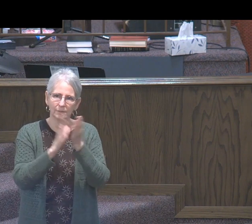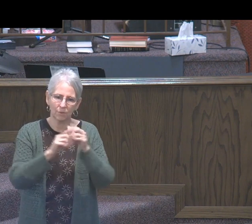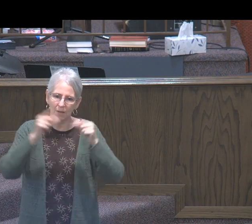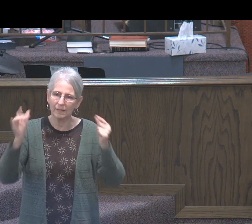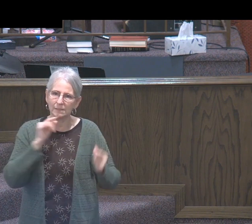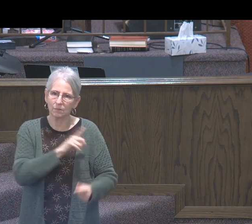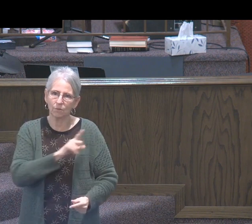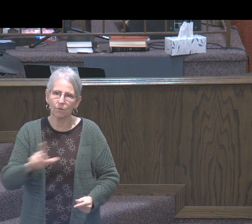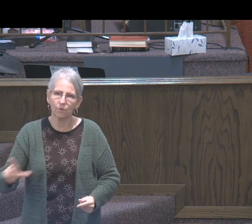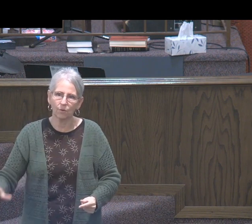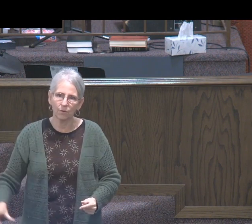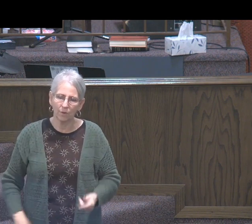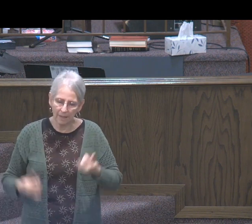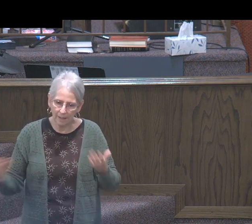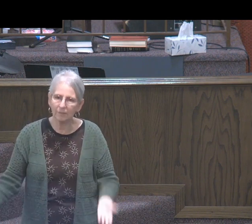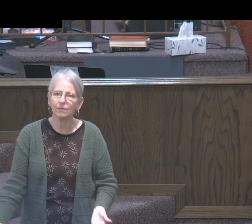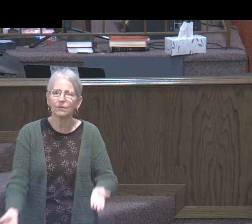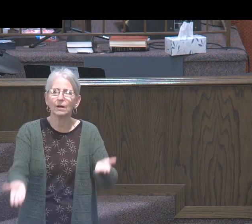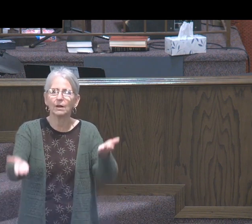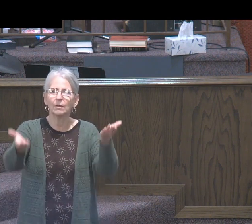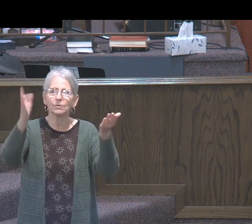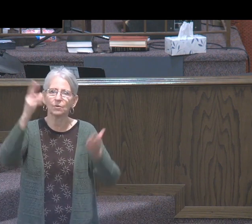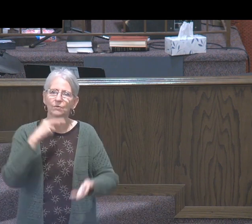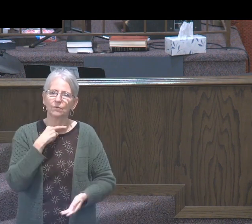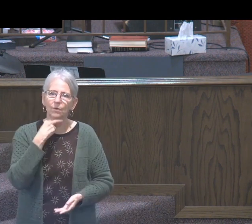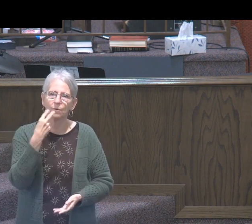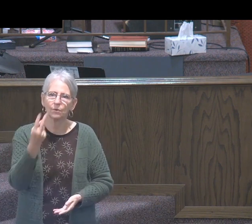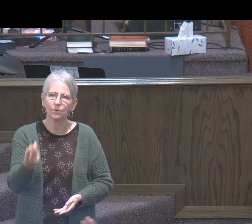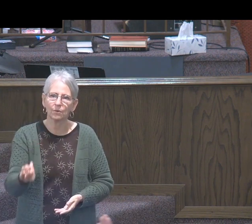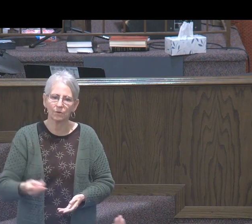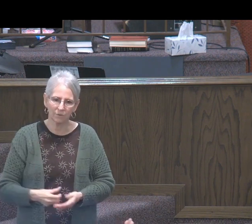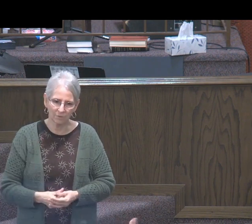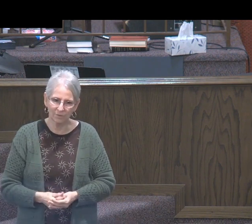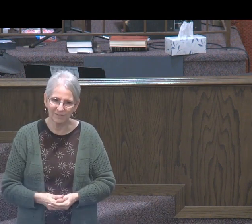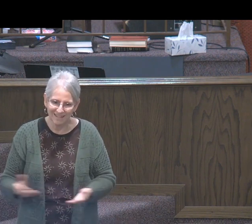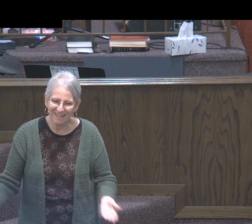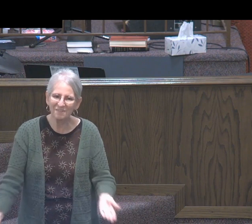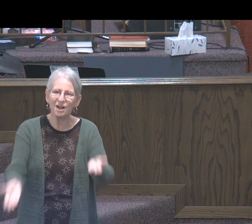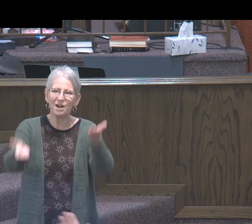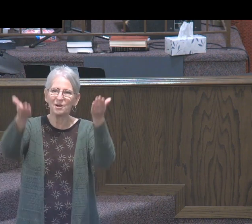Lift up